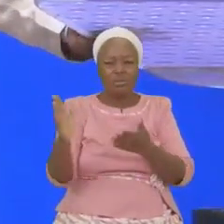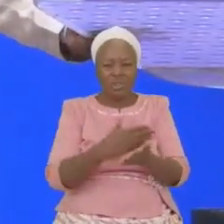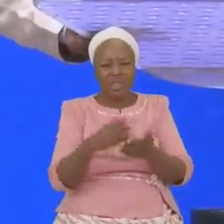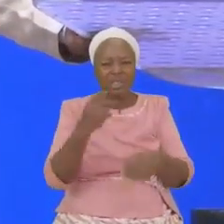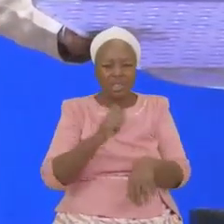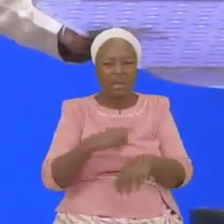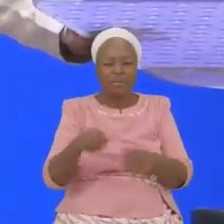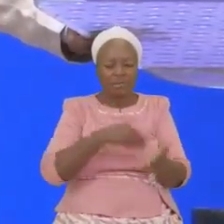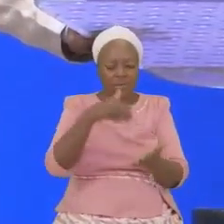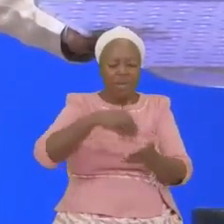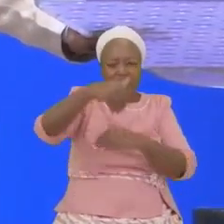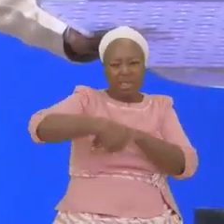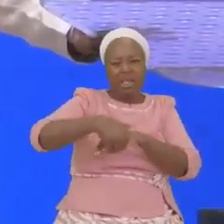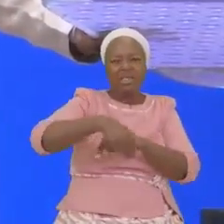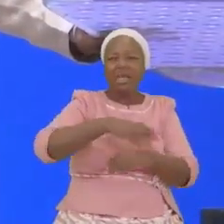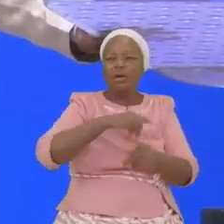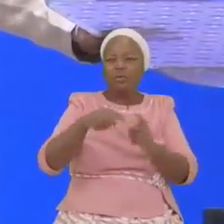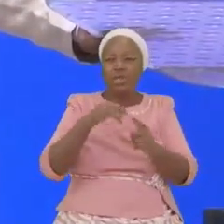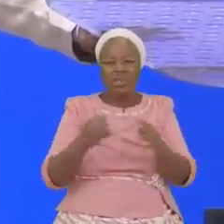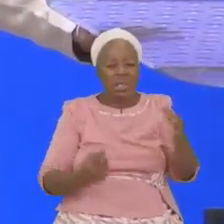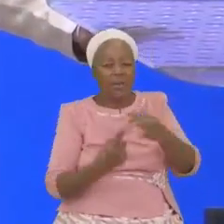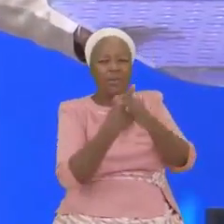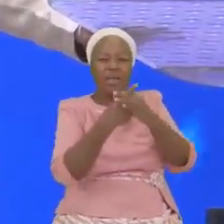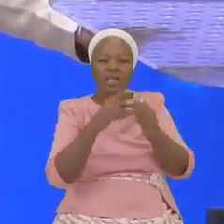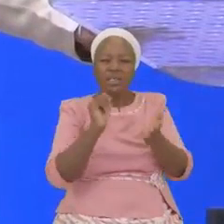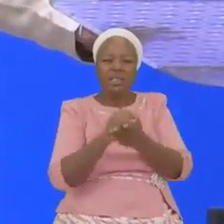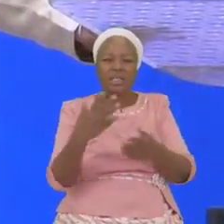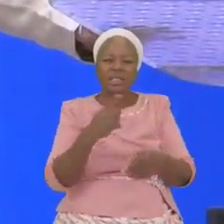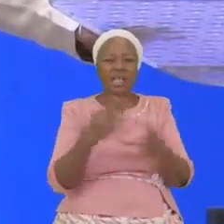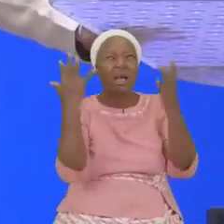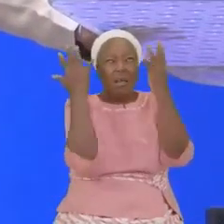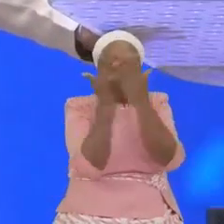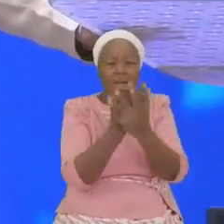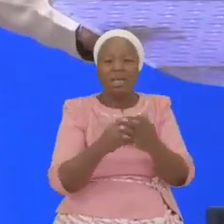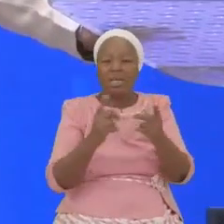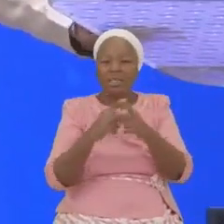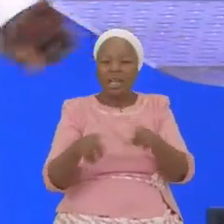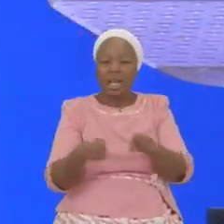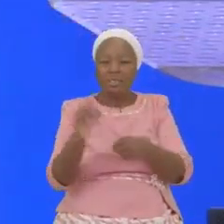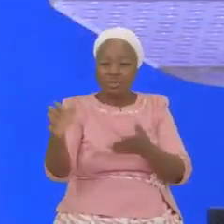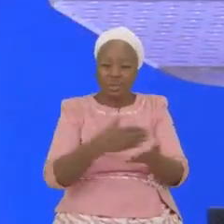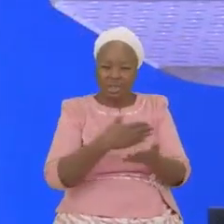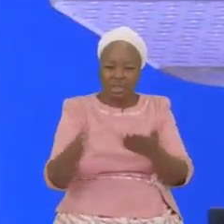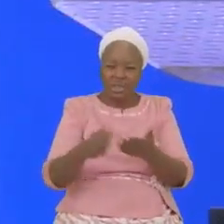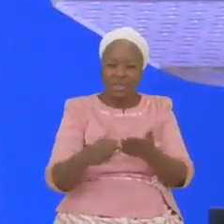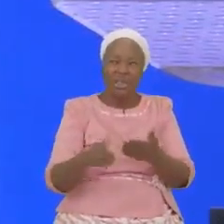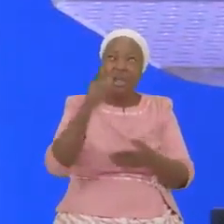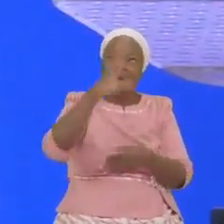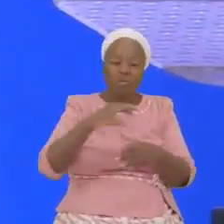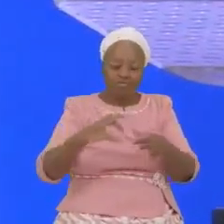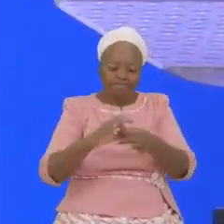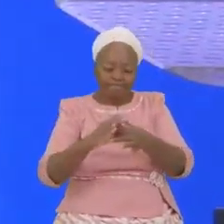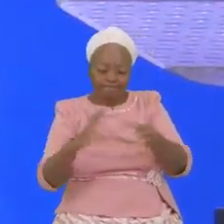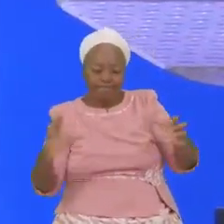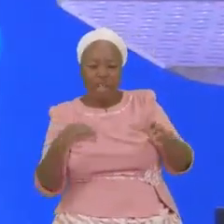the midnight, when it appears things are dark, as you sing, it will loosen